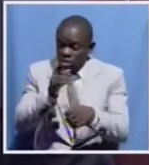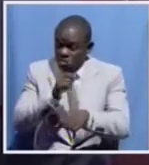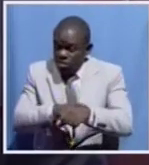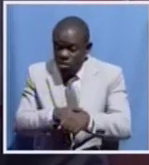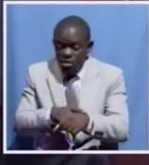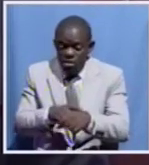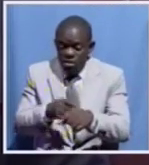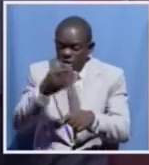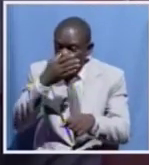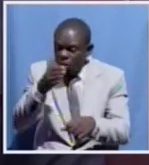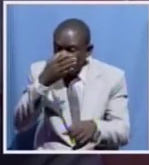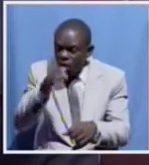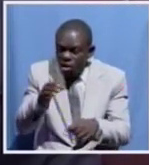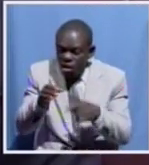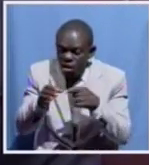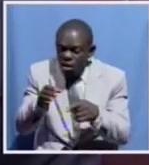it's a hidden